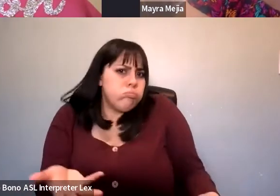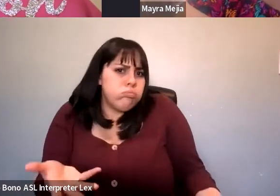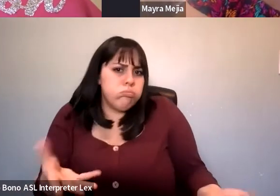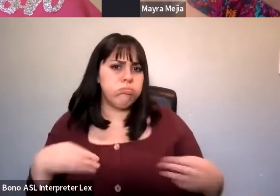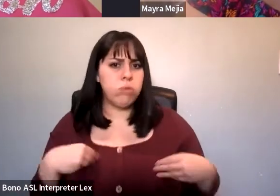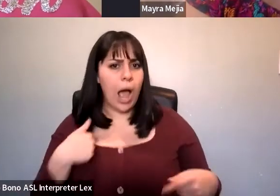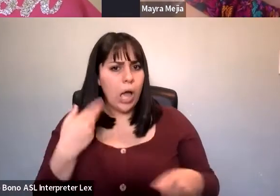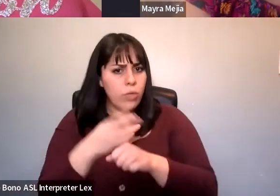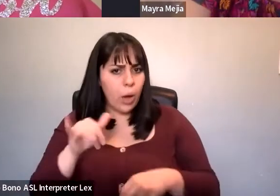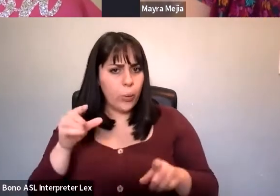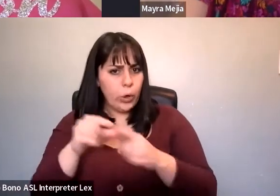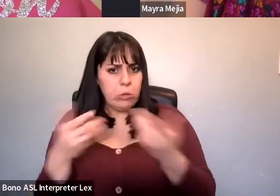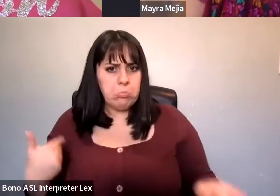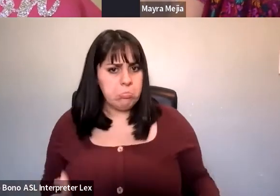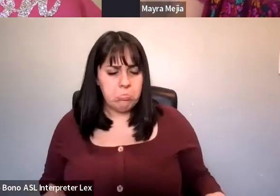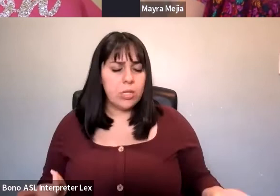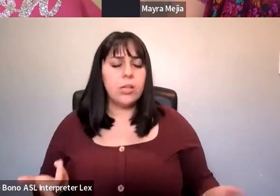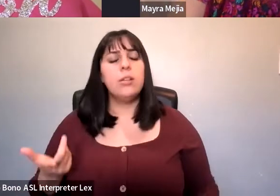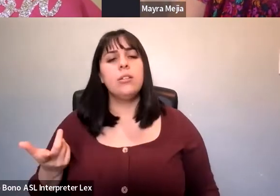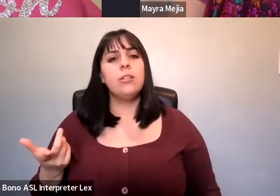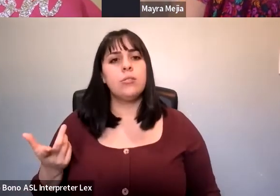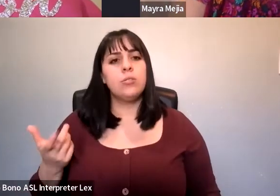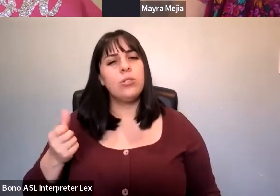give that kind of,